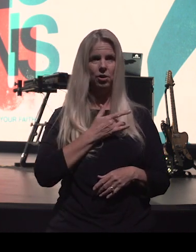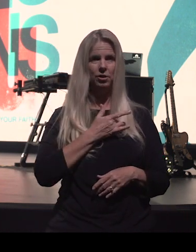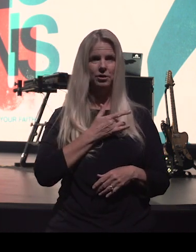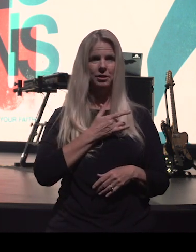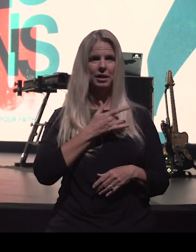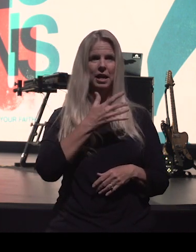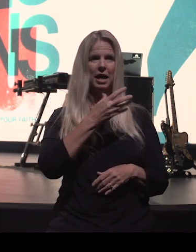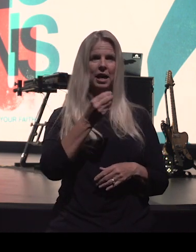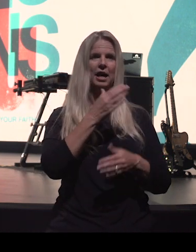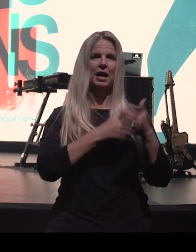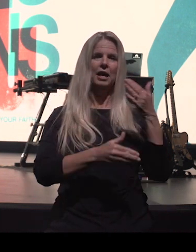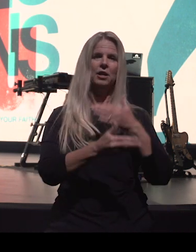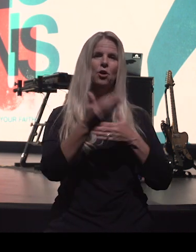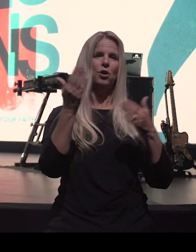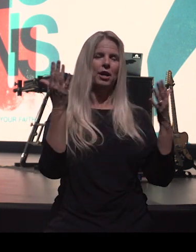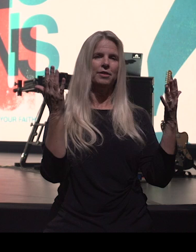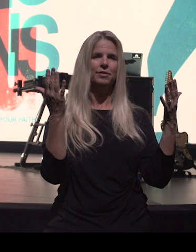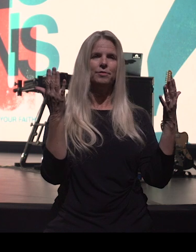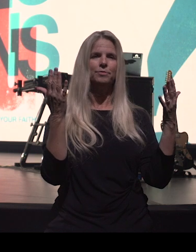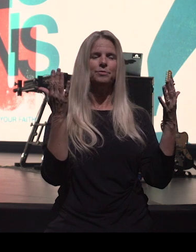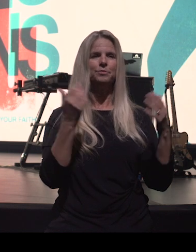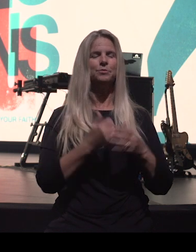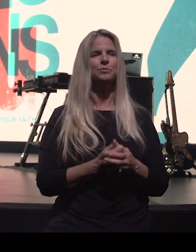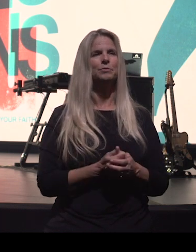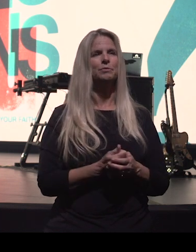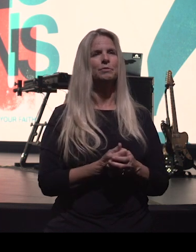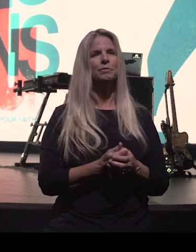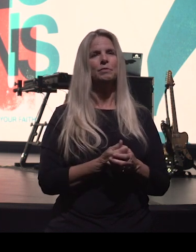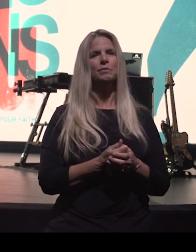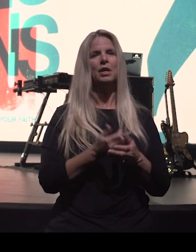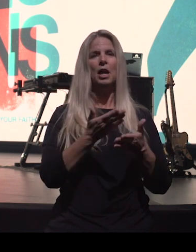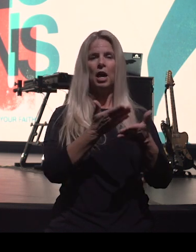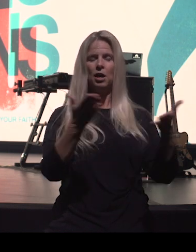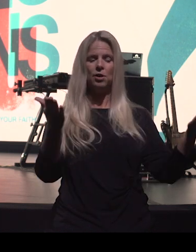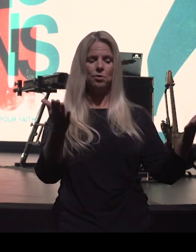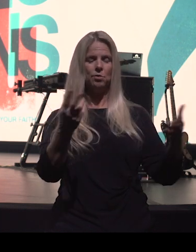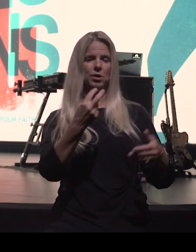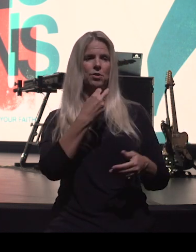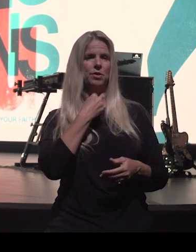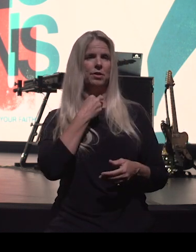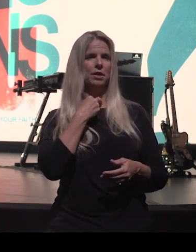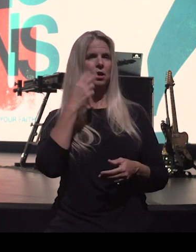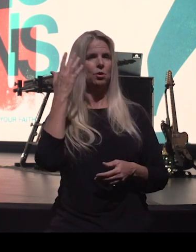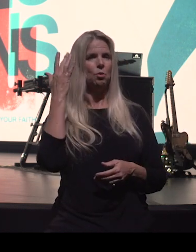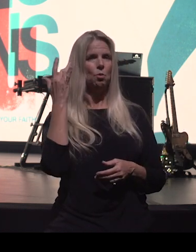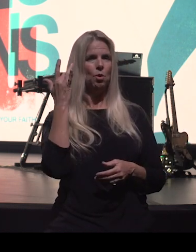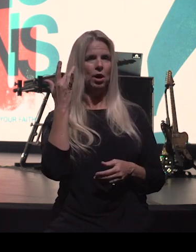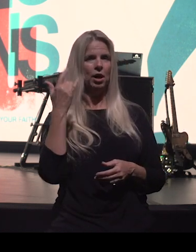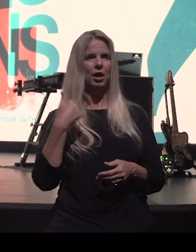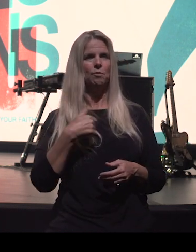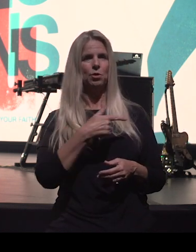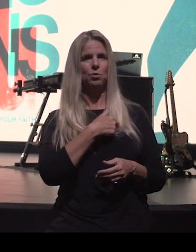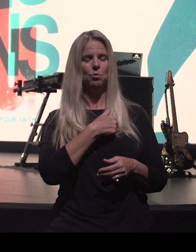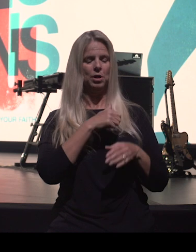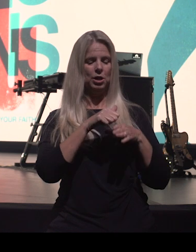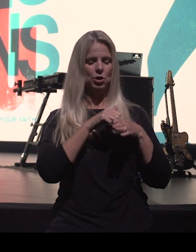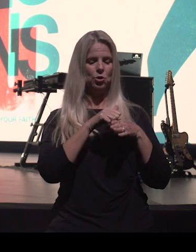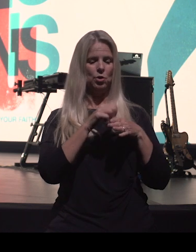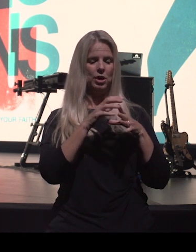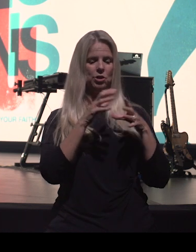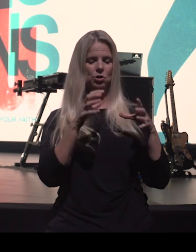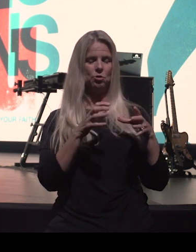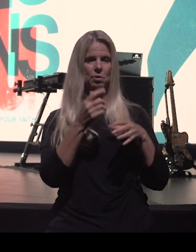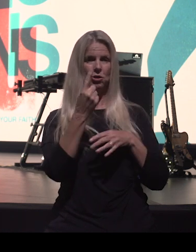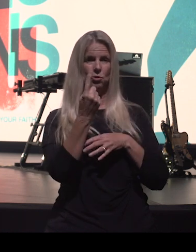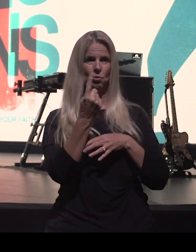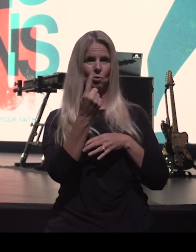our hands. And we get stuck, listen, we get stuck when we overtrain one of those